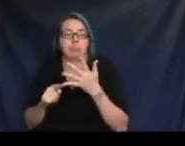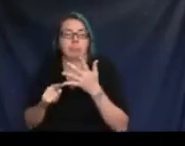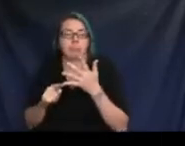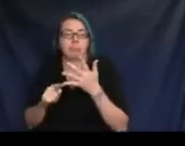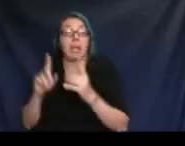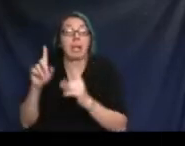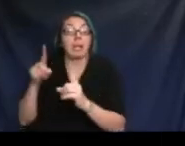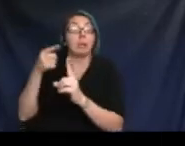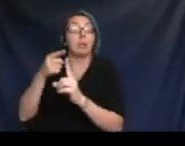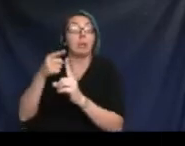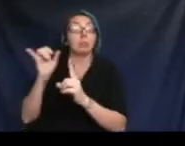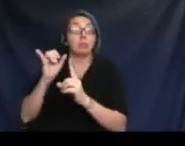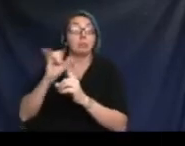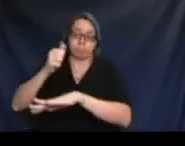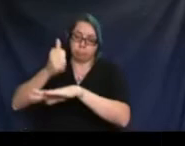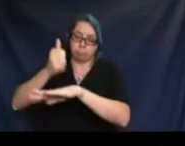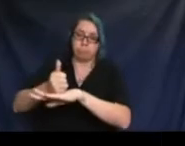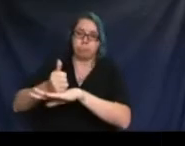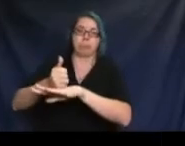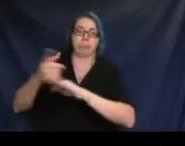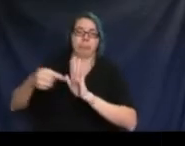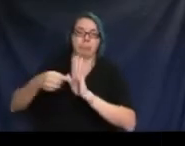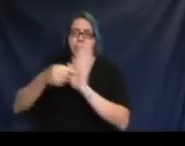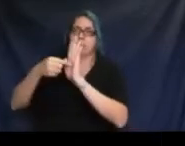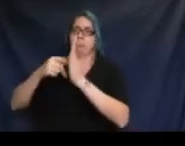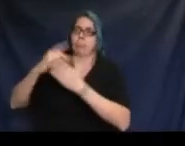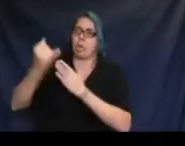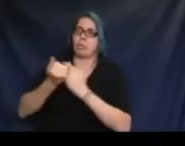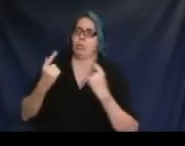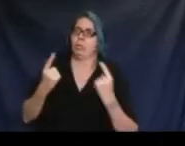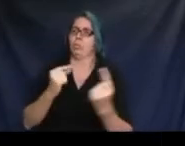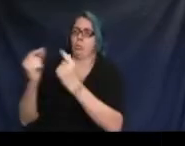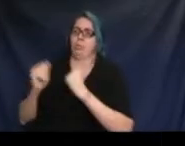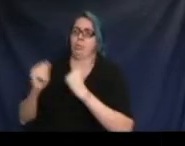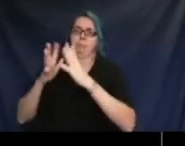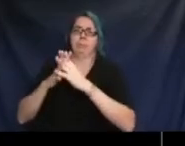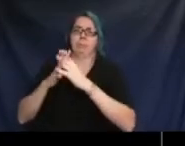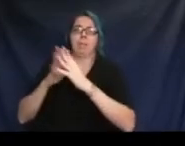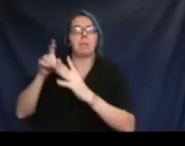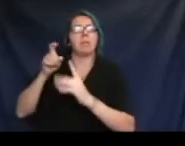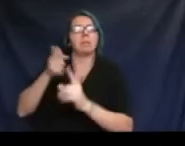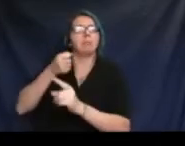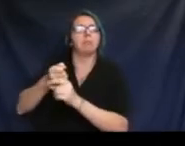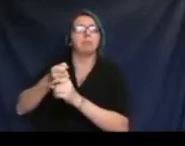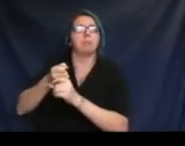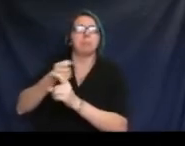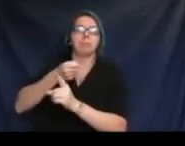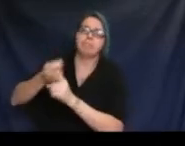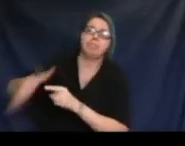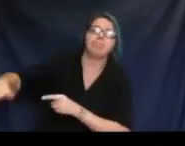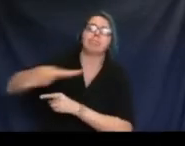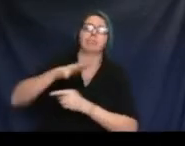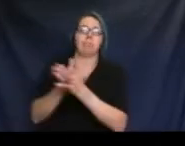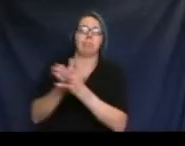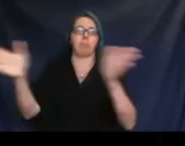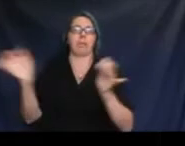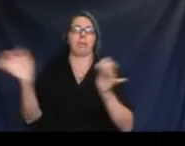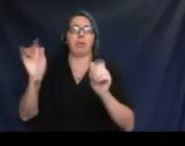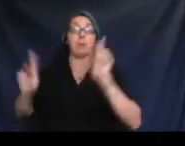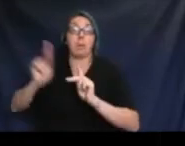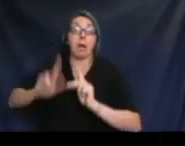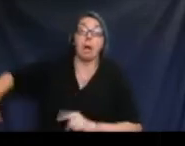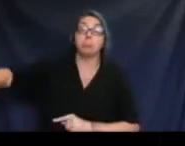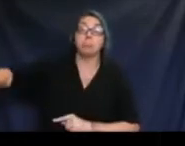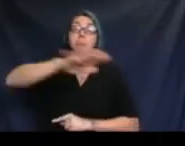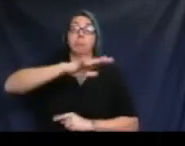audience experience from investing in these artworks. So the definition that we've come up with that you'll find in that